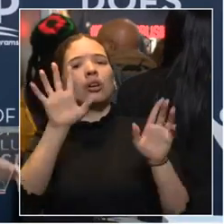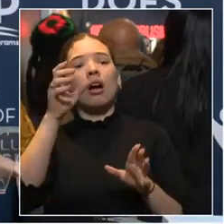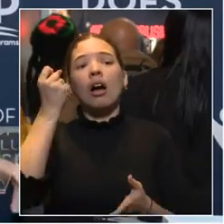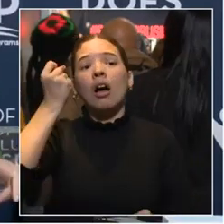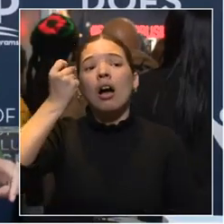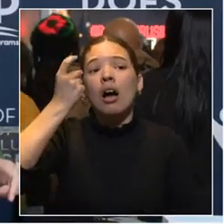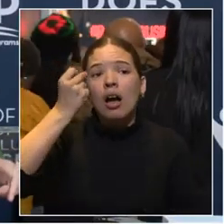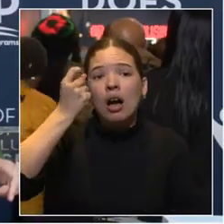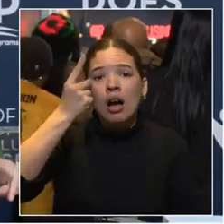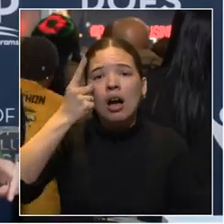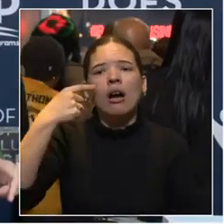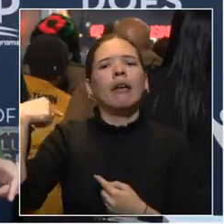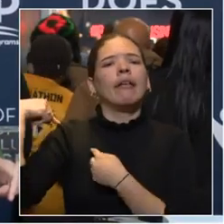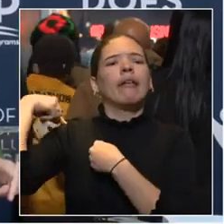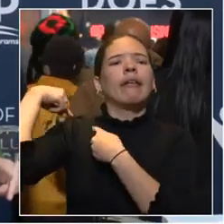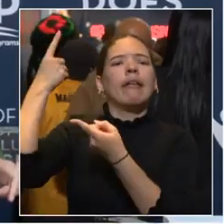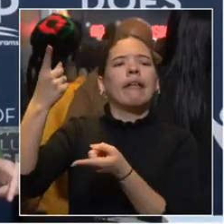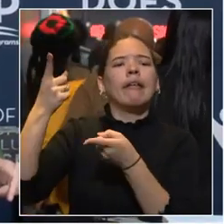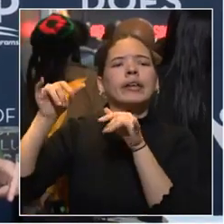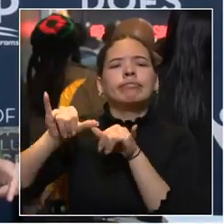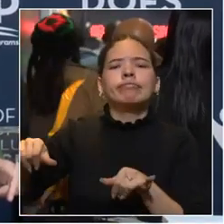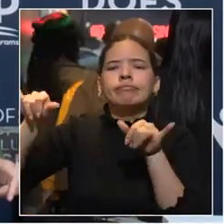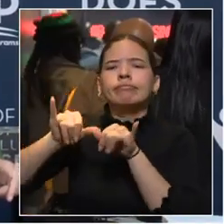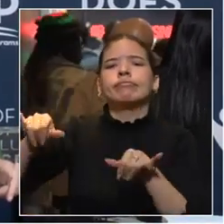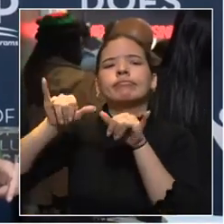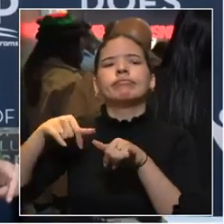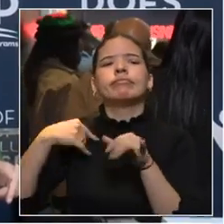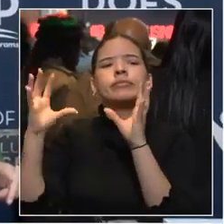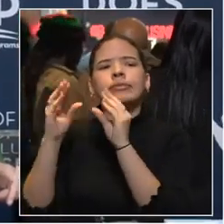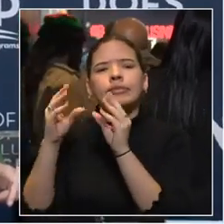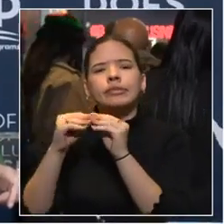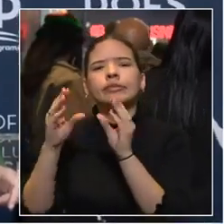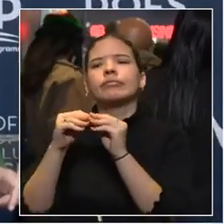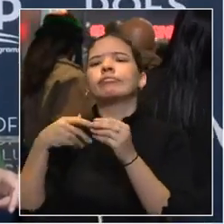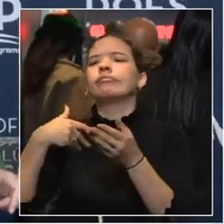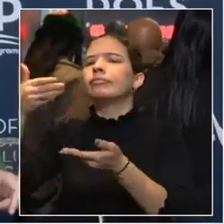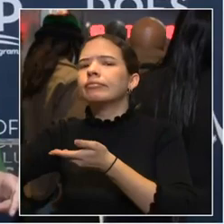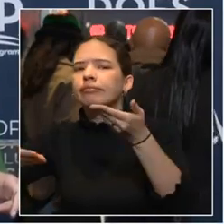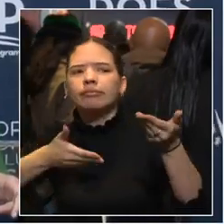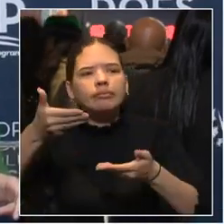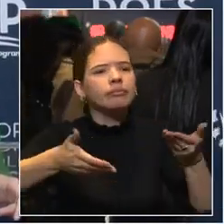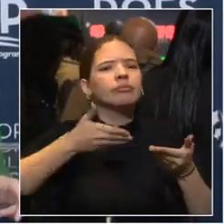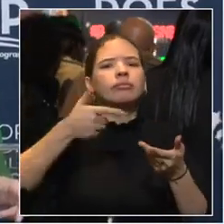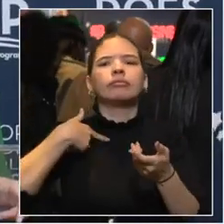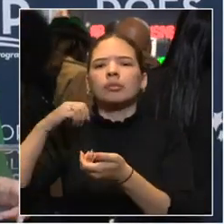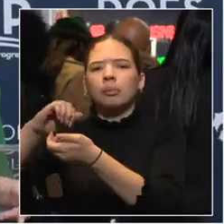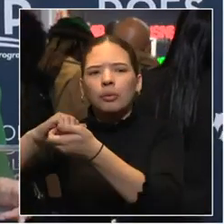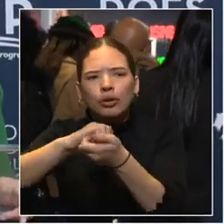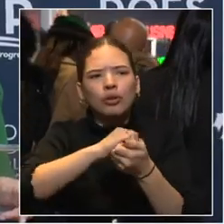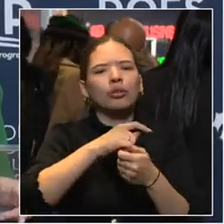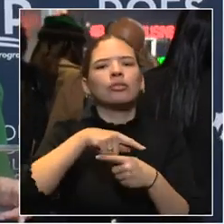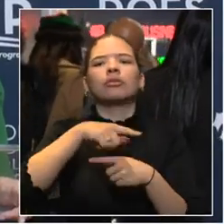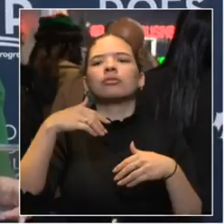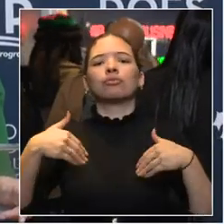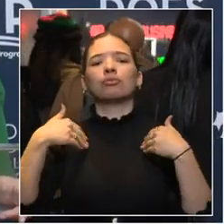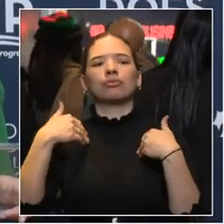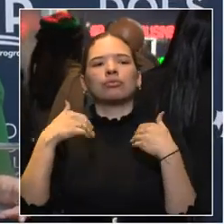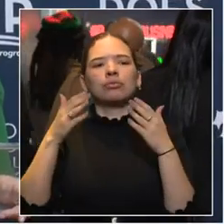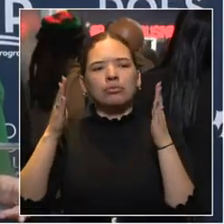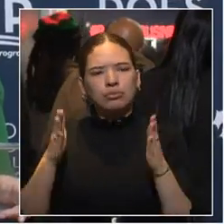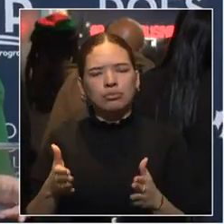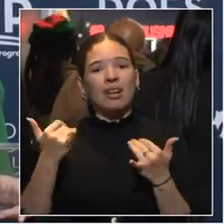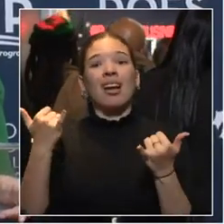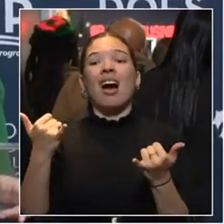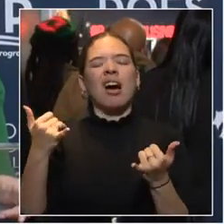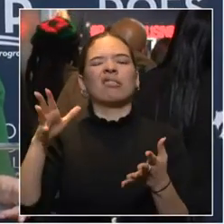traditional presser where we've usually invited a partner, maybe a young person, but we're going to switch it up today and we're going to